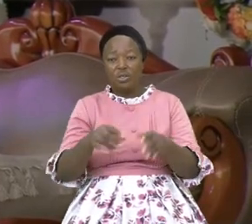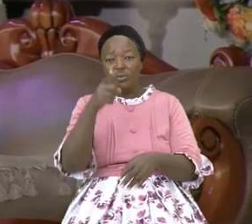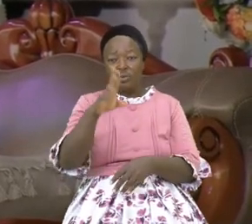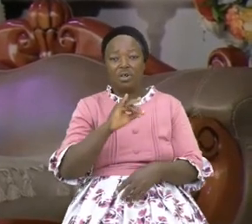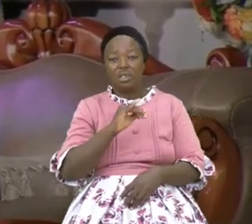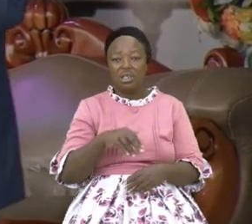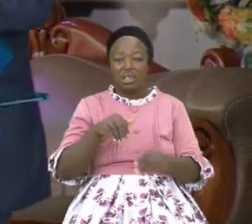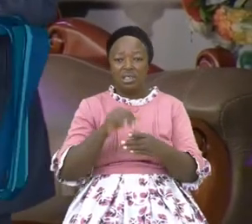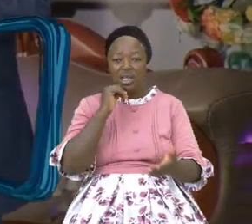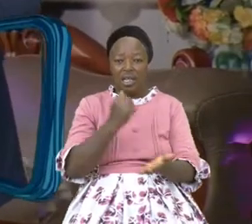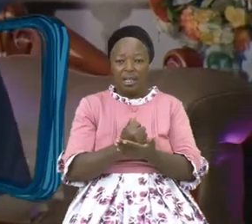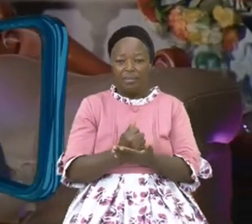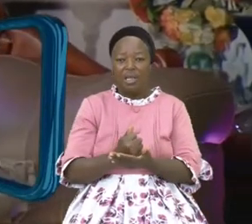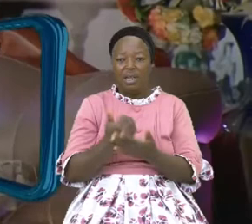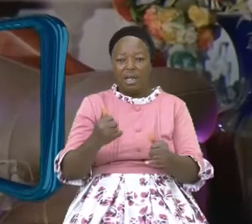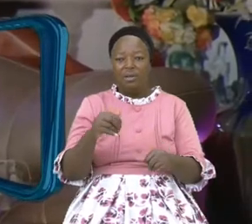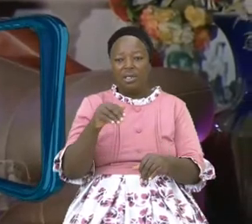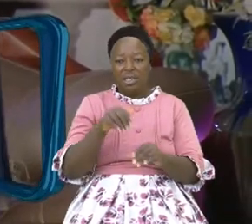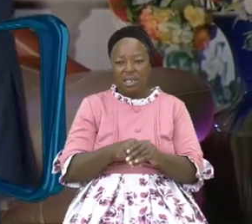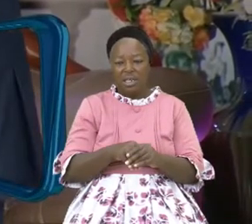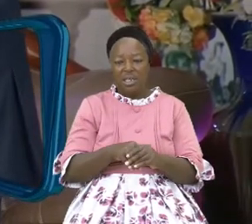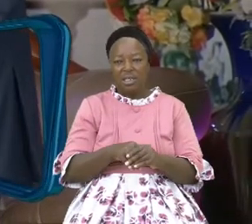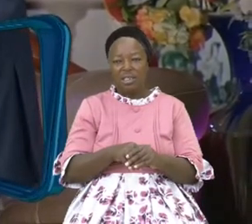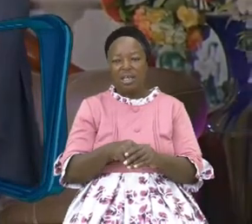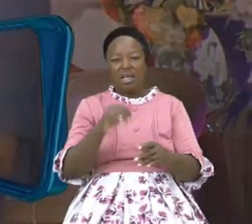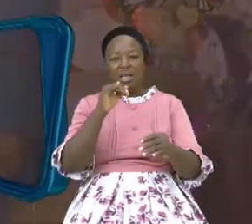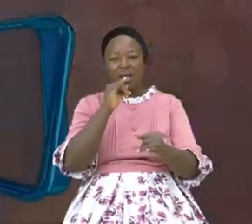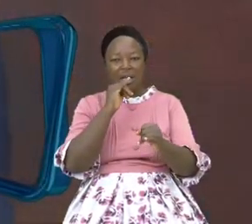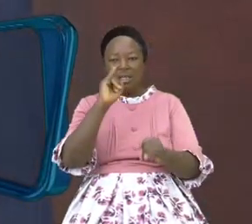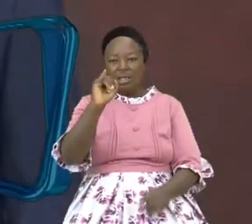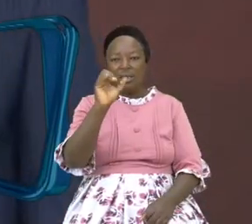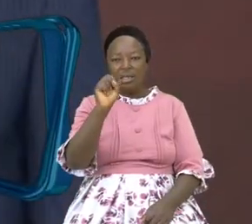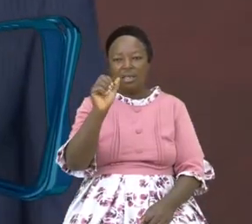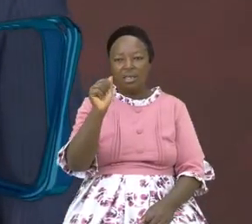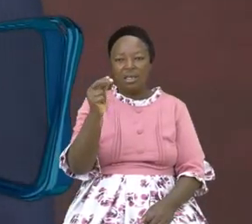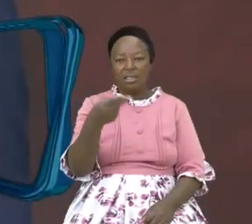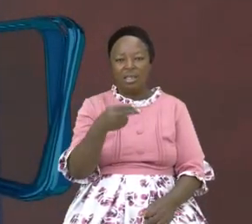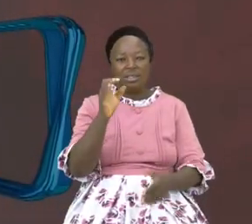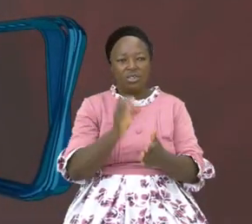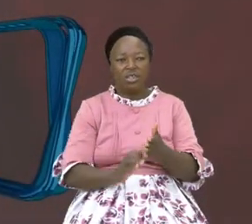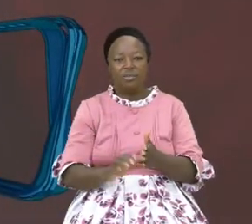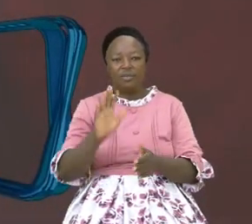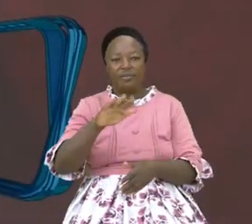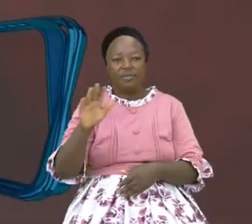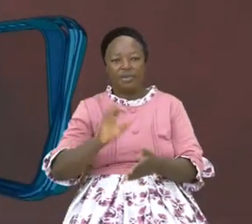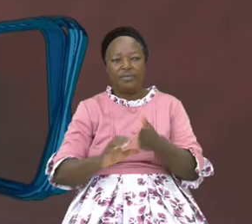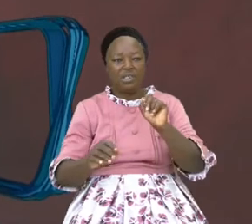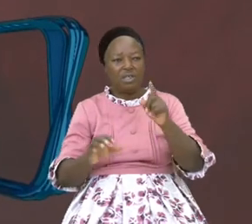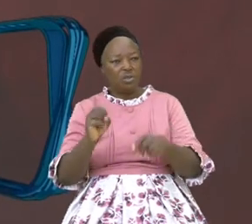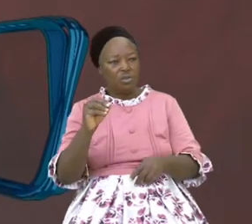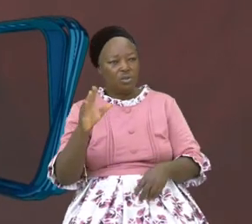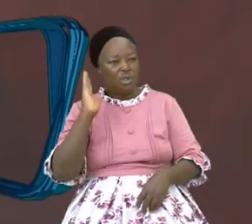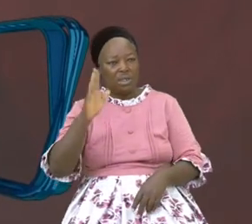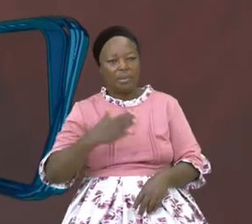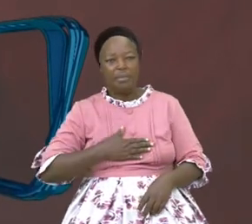Isaiah chapter 55, reading from verse 11. It says, so shall my word be that